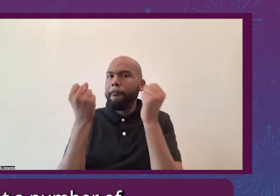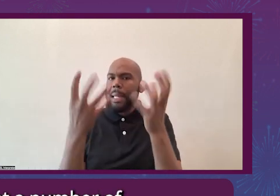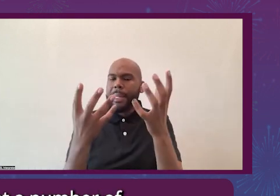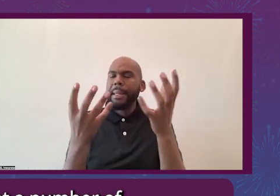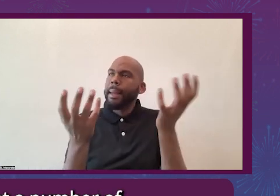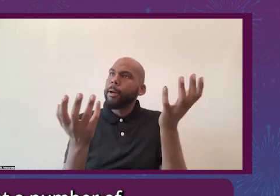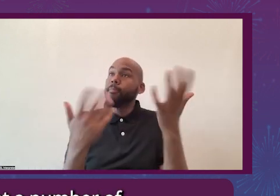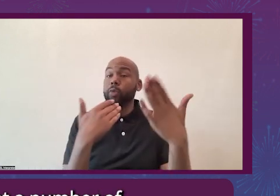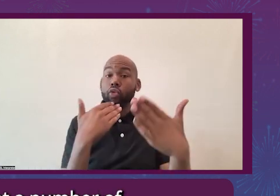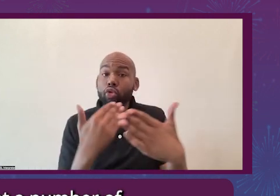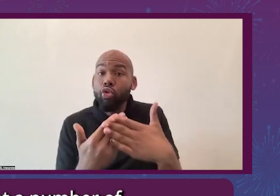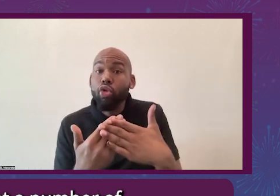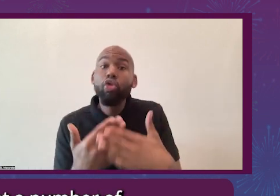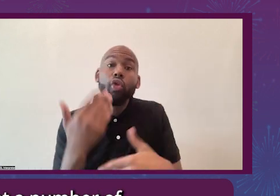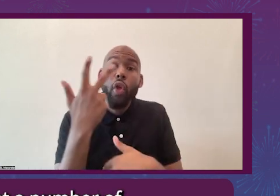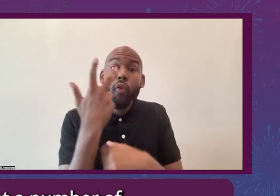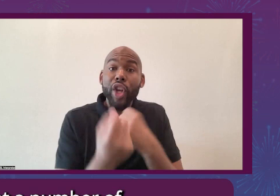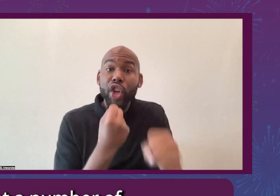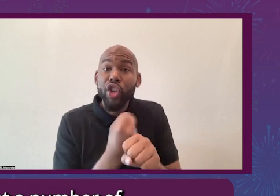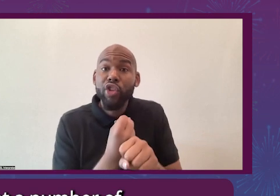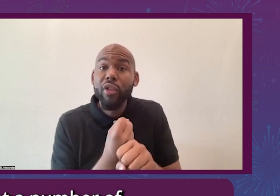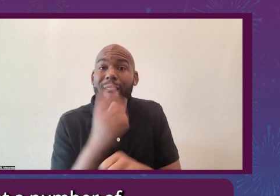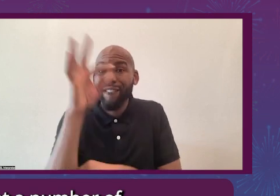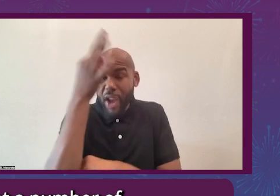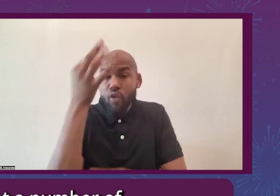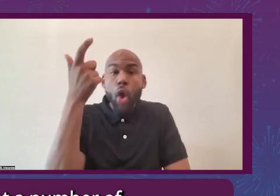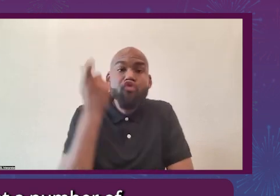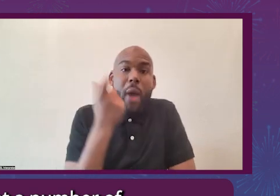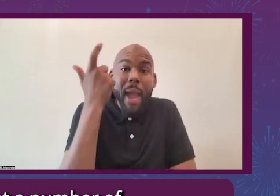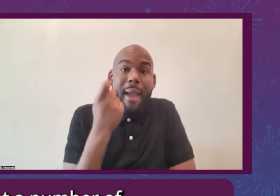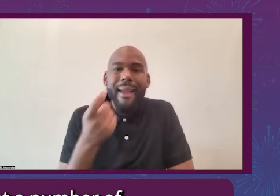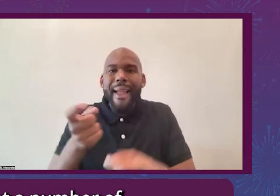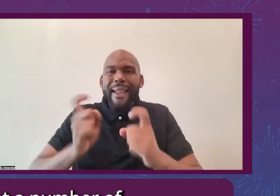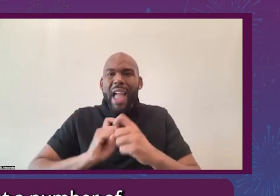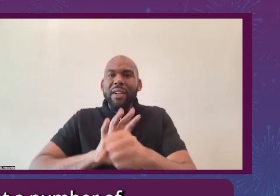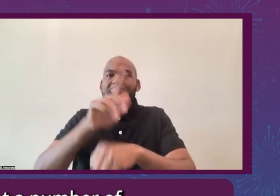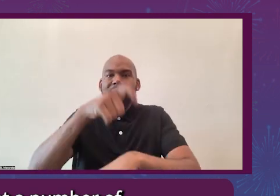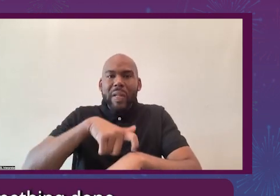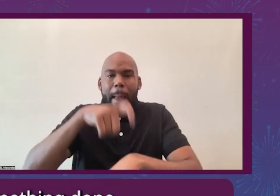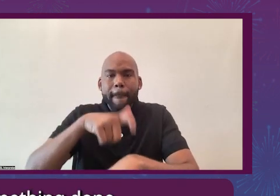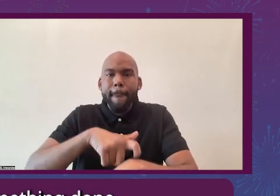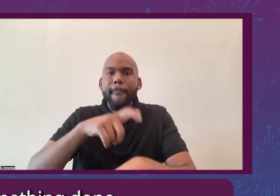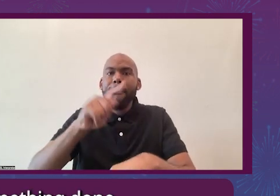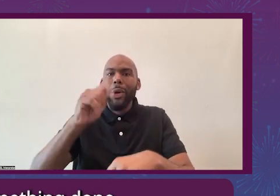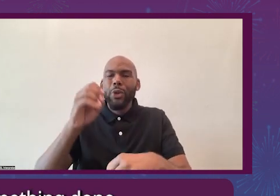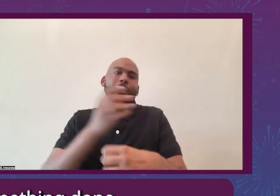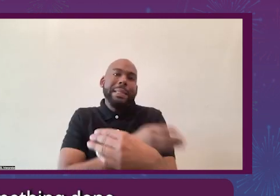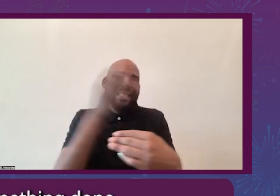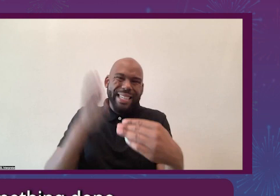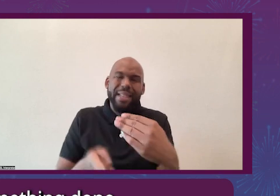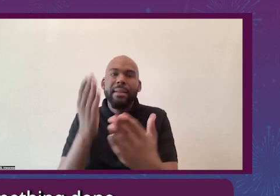to get a number of good 3-year federal grants that gave us enough